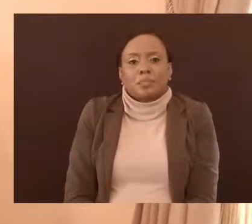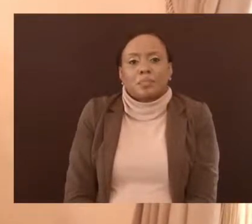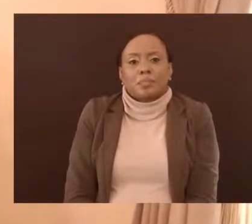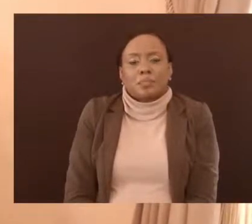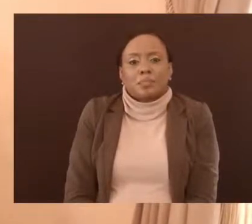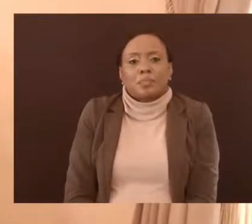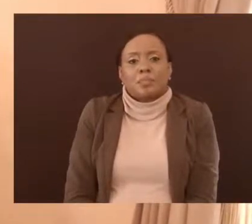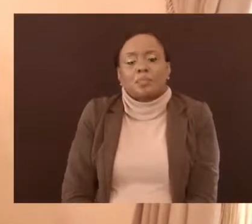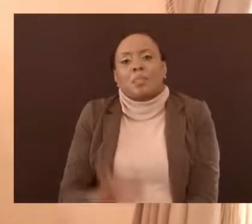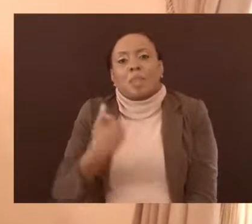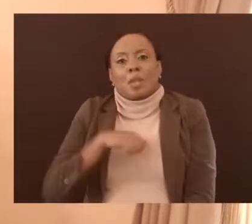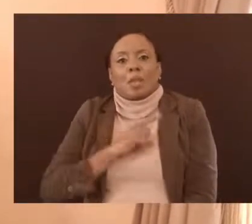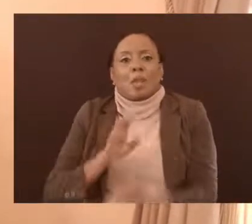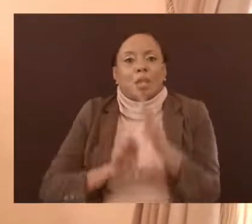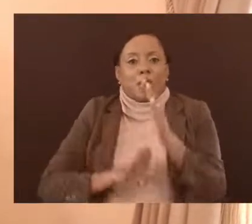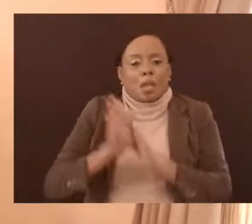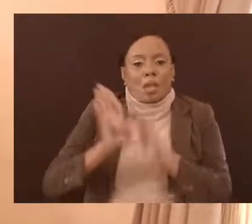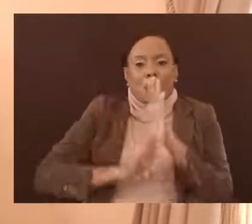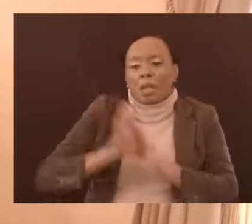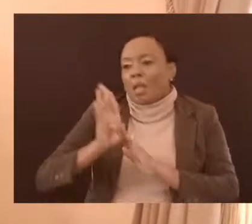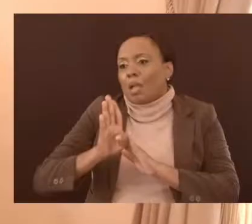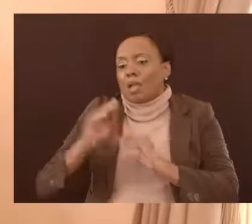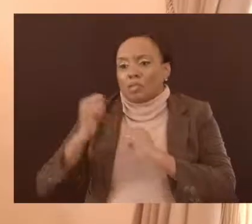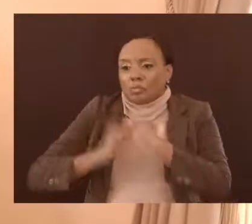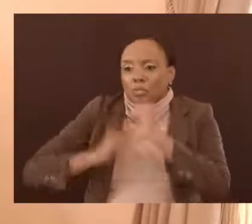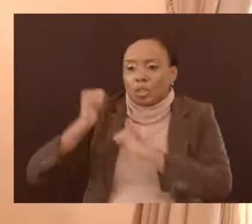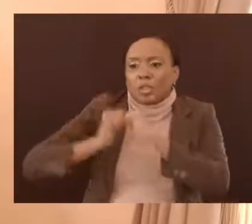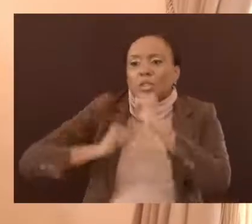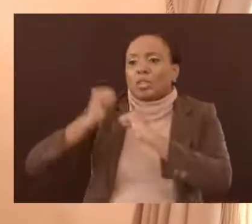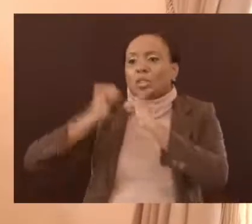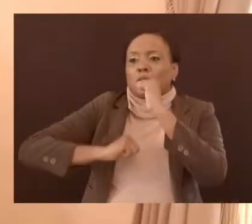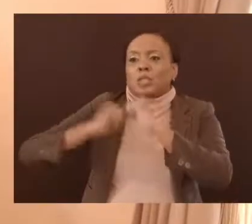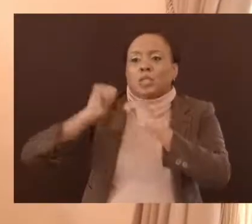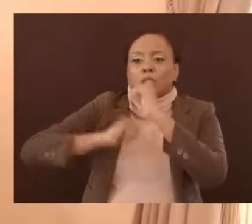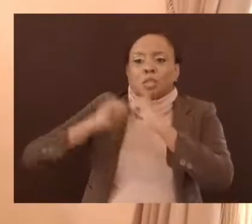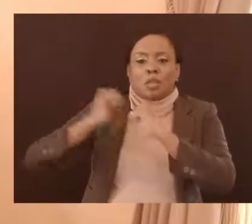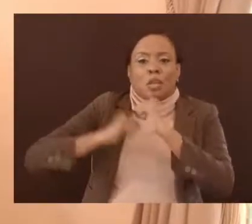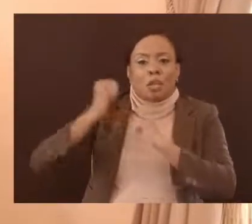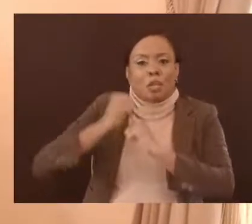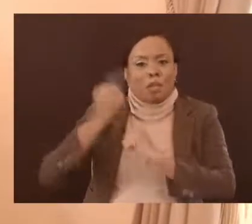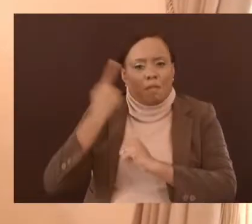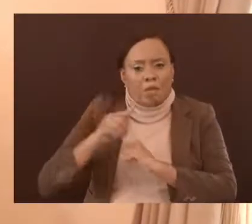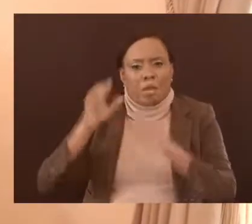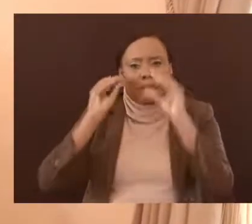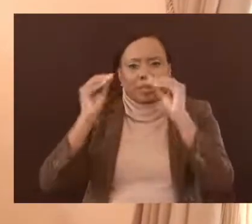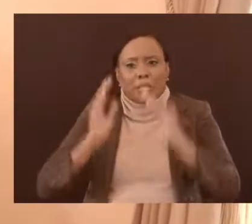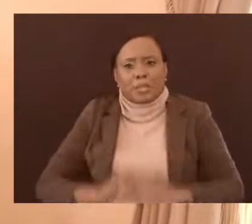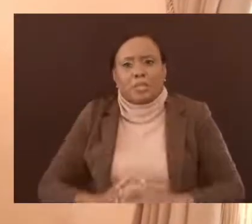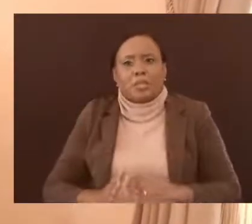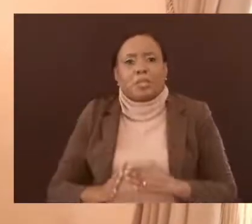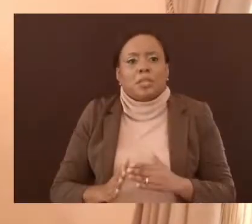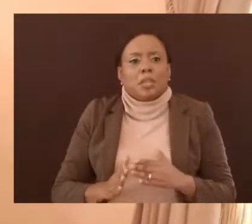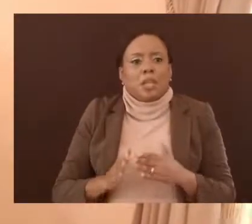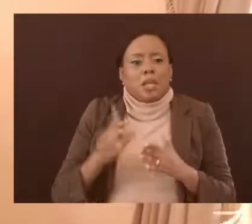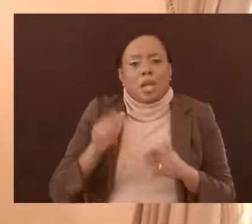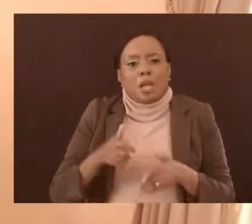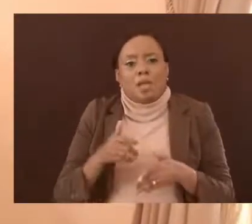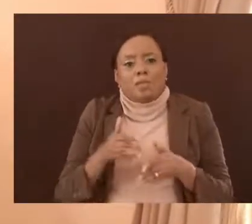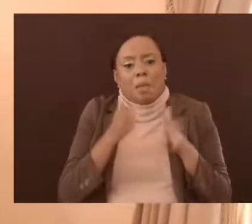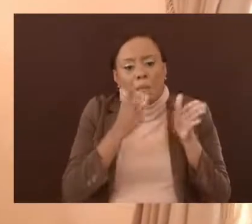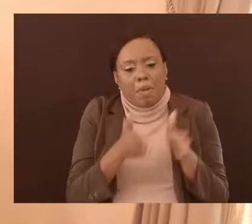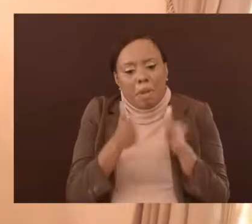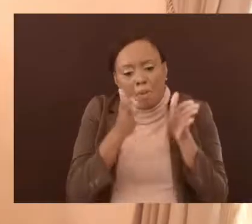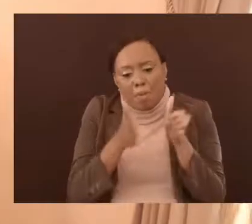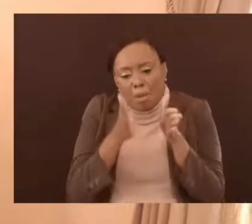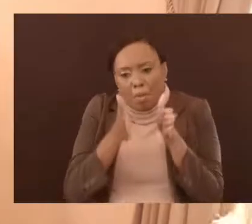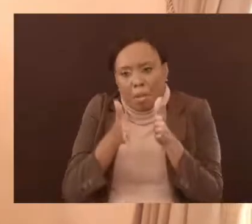is going to set out the stages that teachers will have to go through in terms of